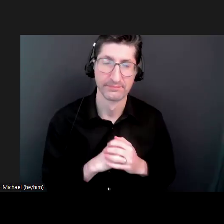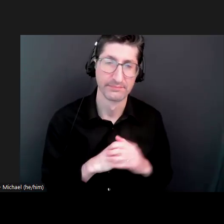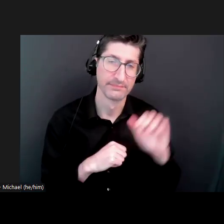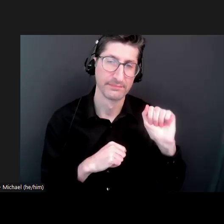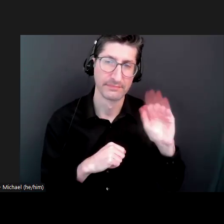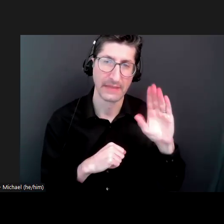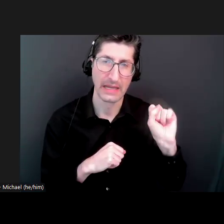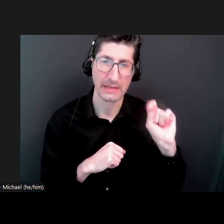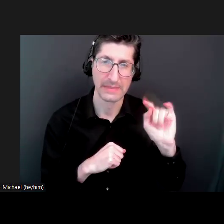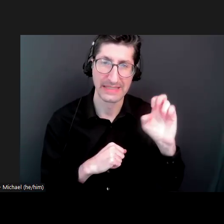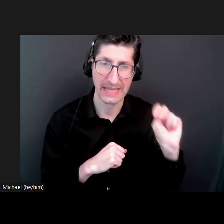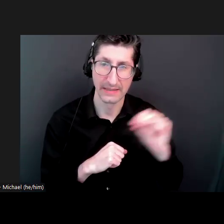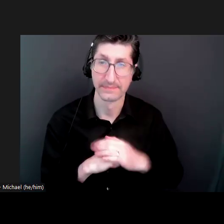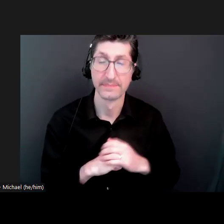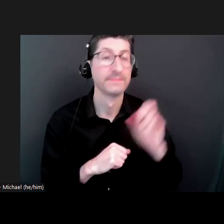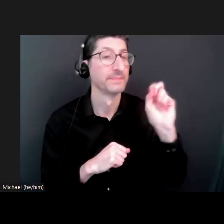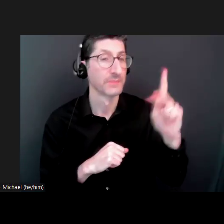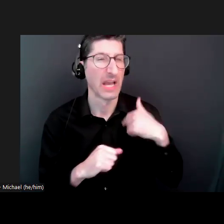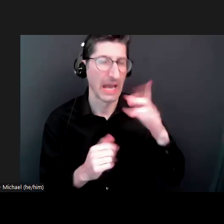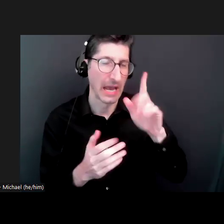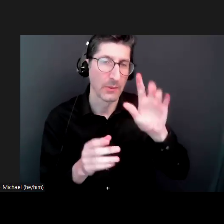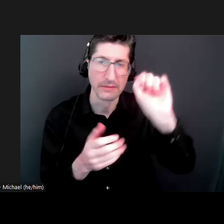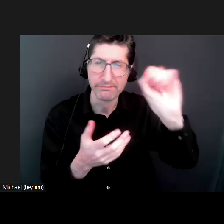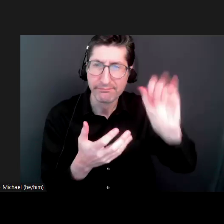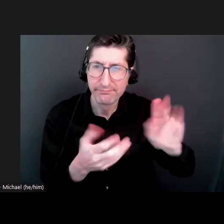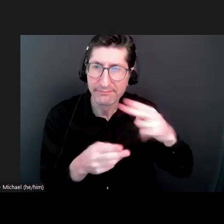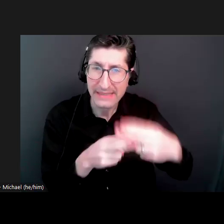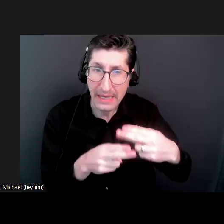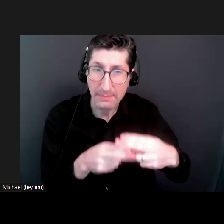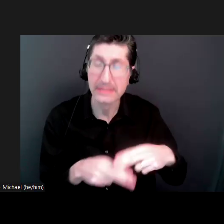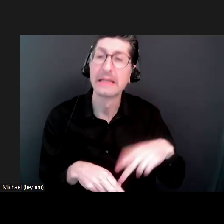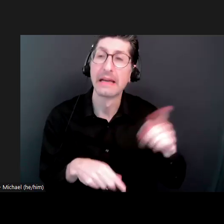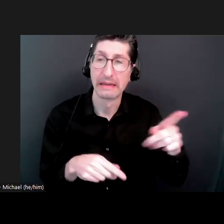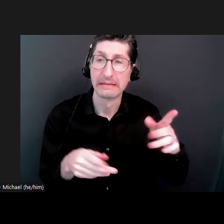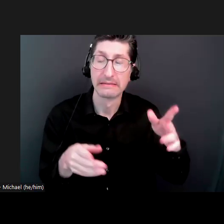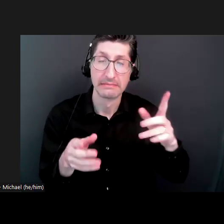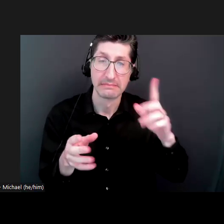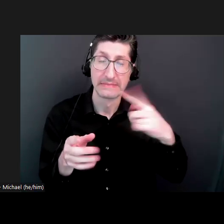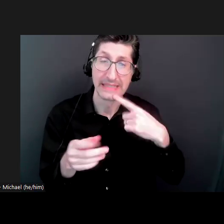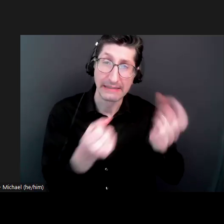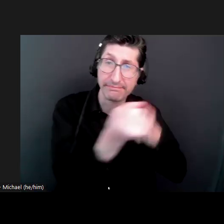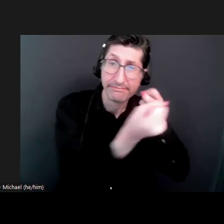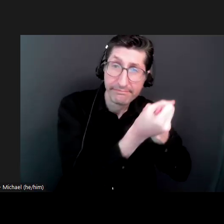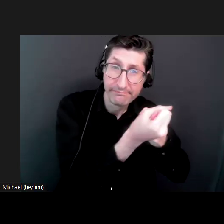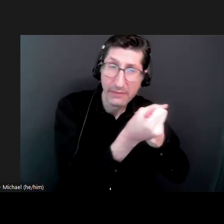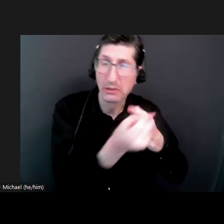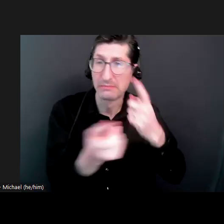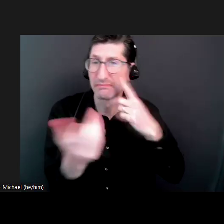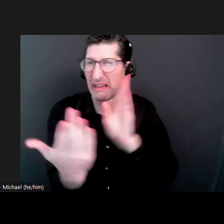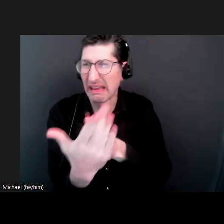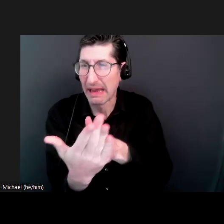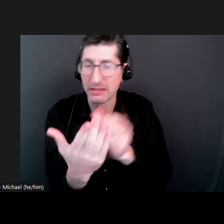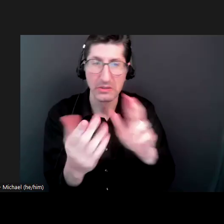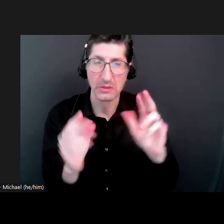All right, I'm going to call people's names. Please, as Mary Belen said, do in favor, oppose, or abstain for the approval